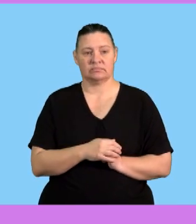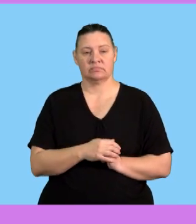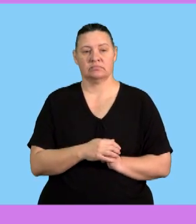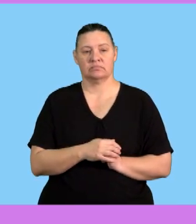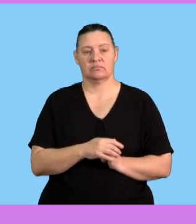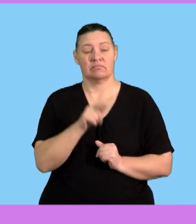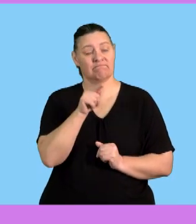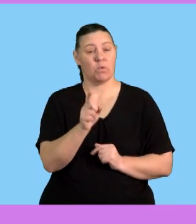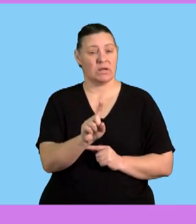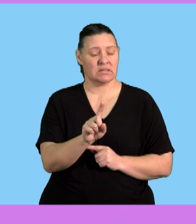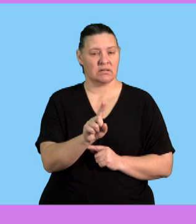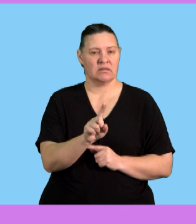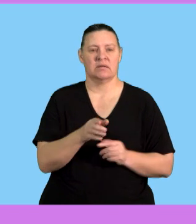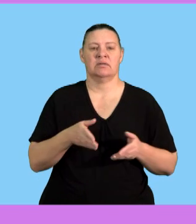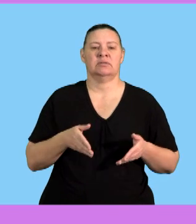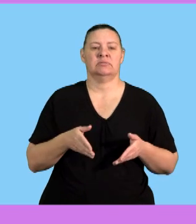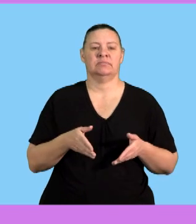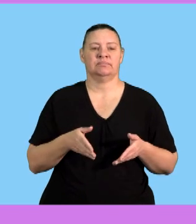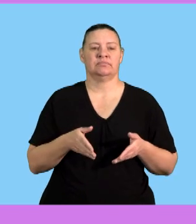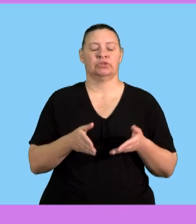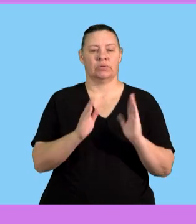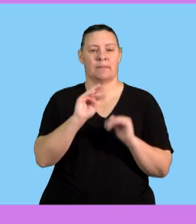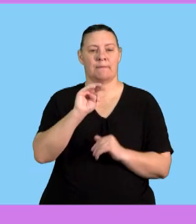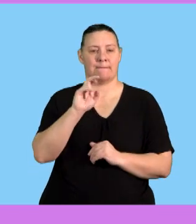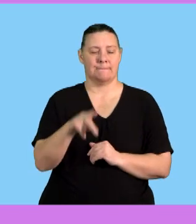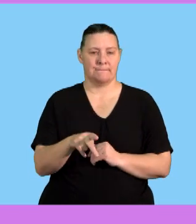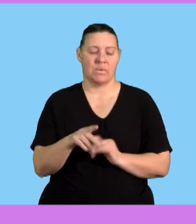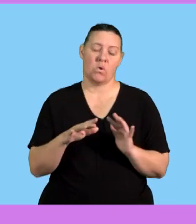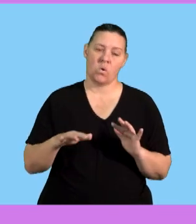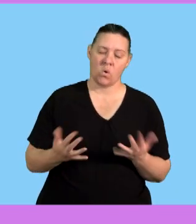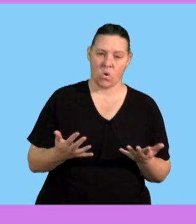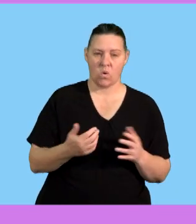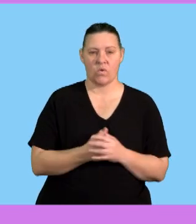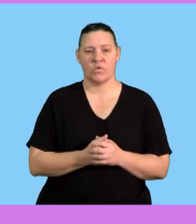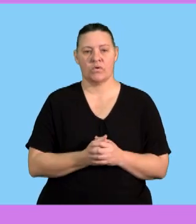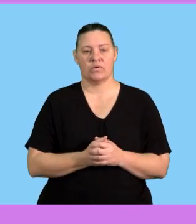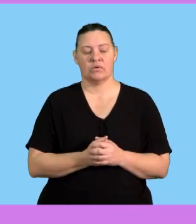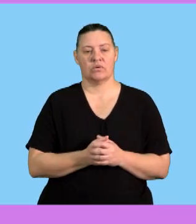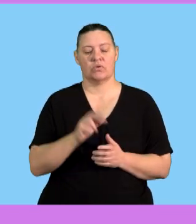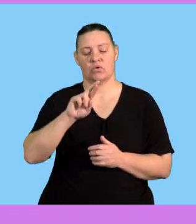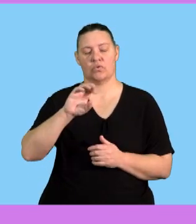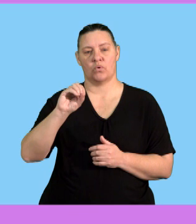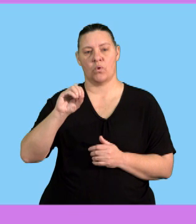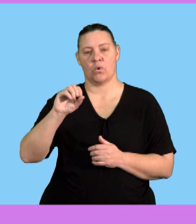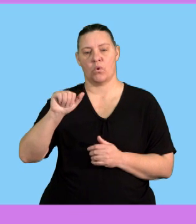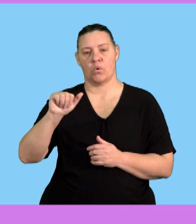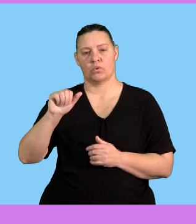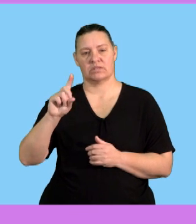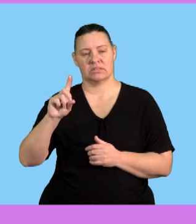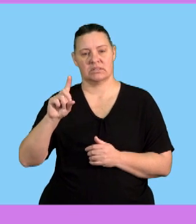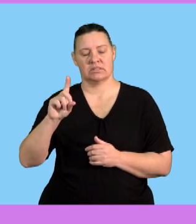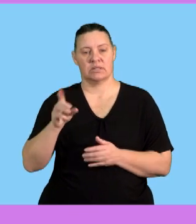can see that it's a strip map, or you can say it's a